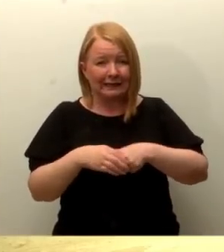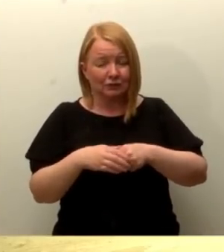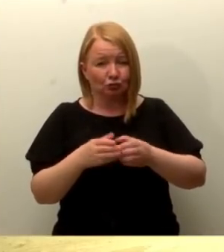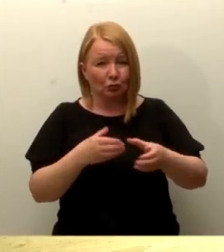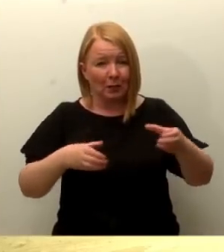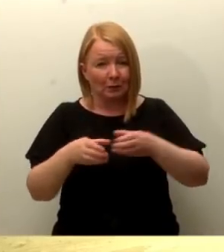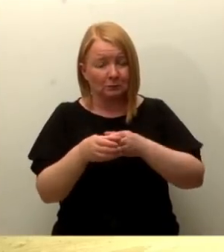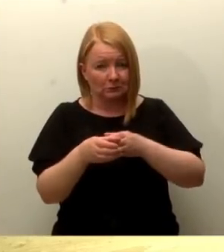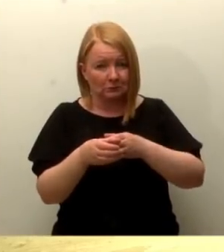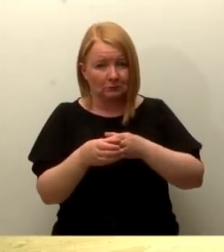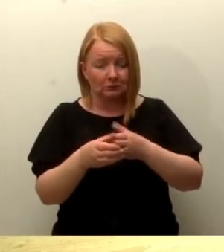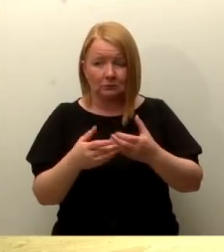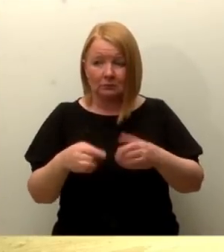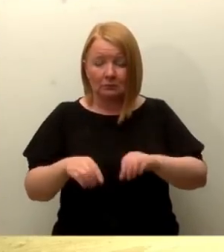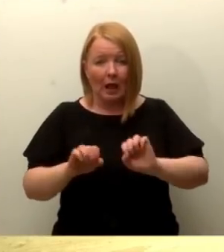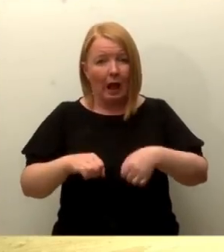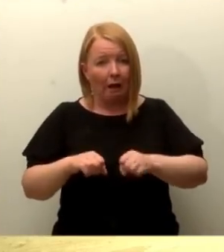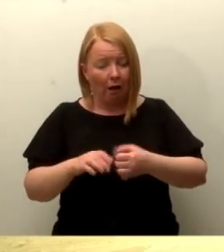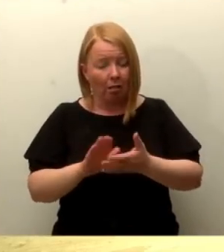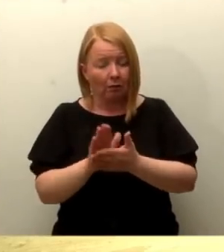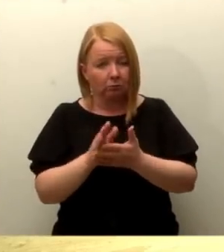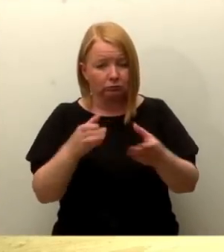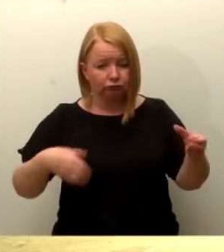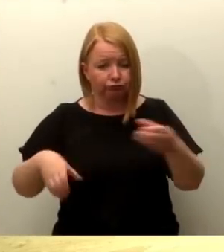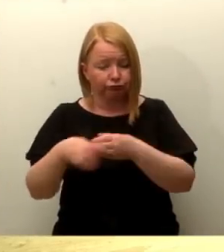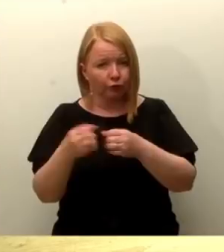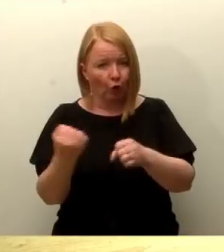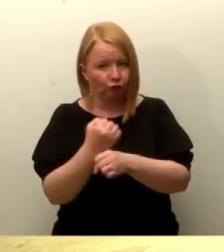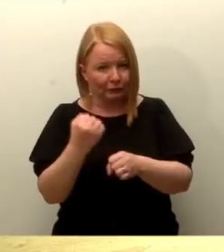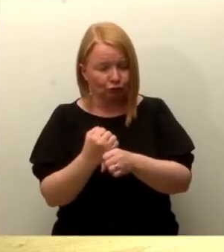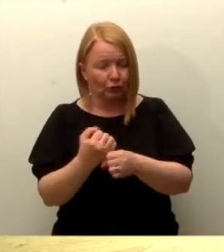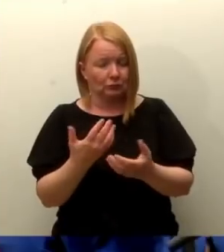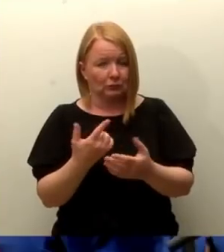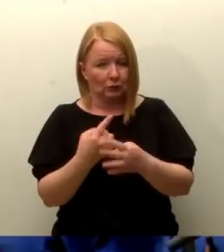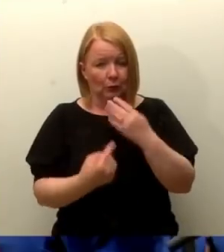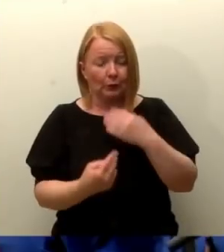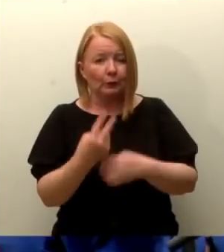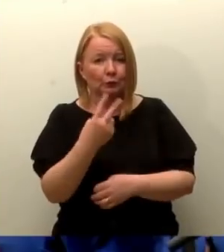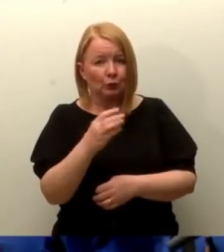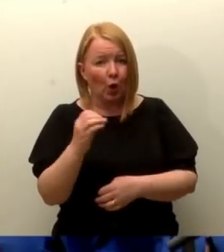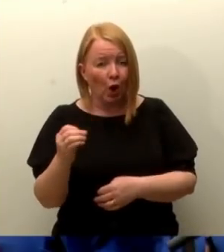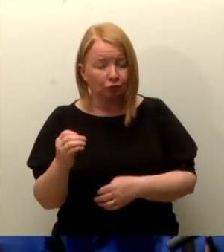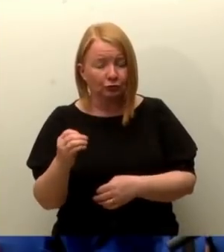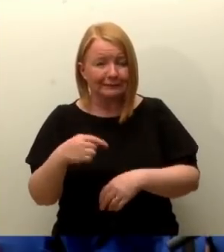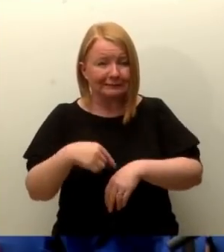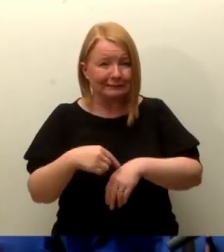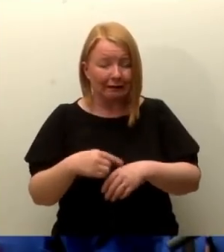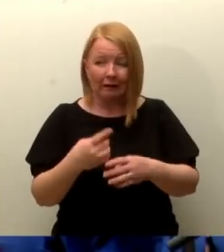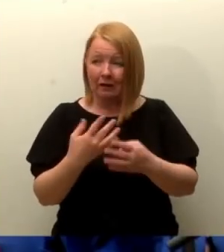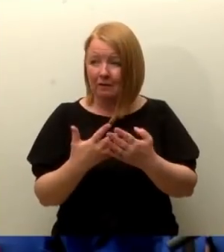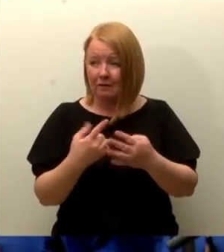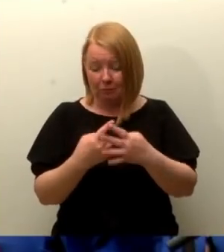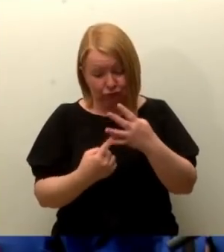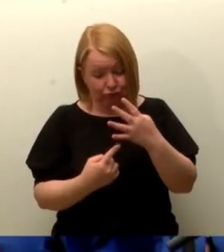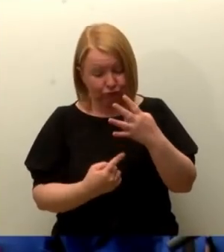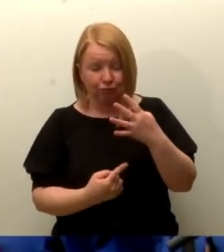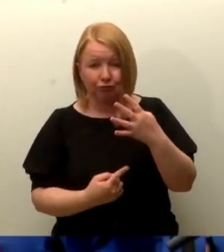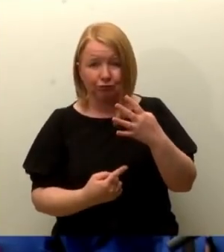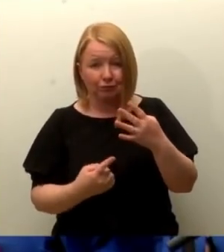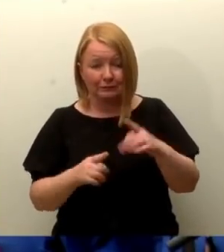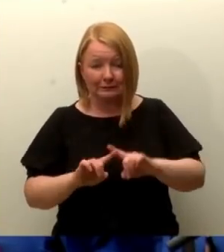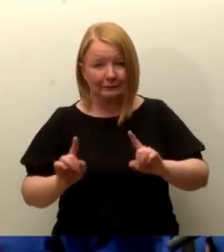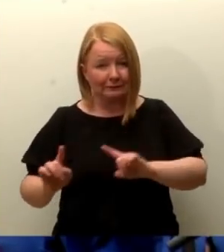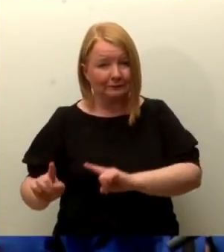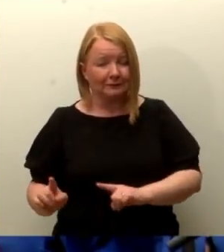than 400 anti-cruciate ligament surgeries, reconstruction in a year, 200 knee arthroscopies, 50 osteotomies around the knee, and